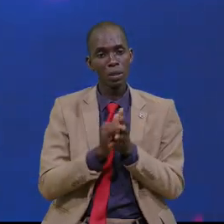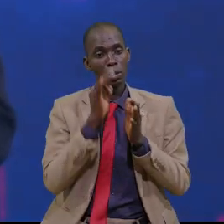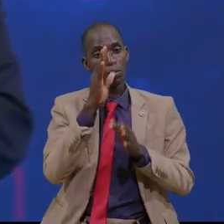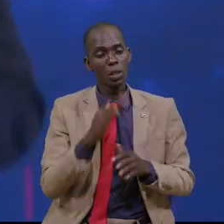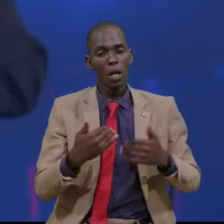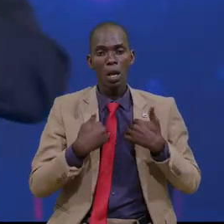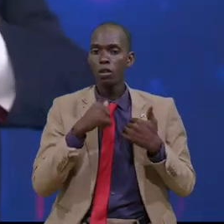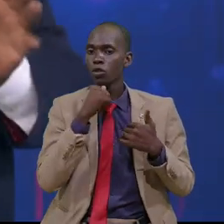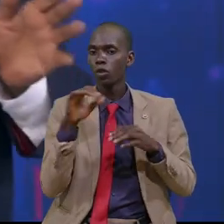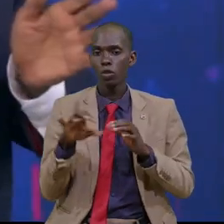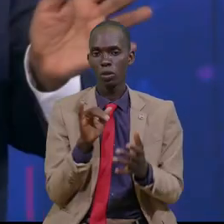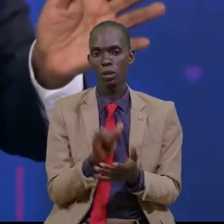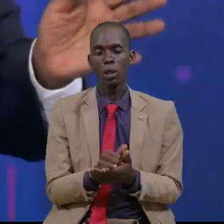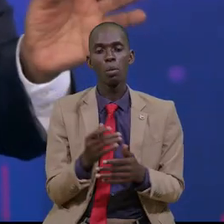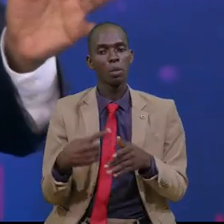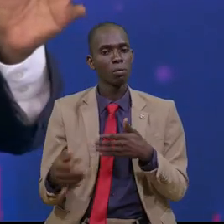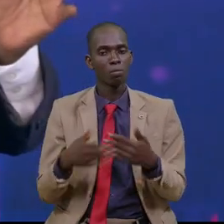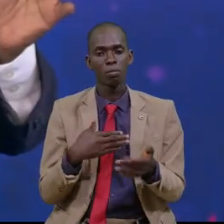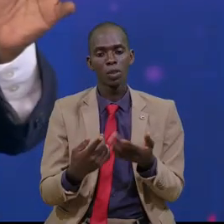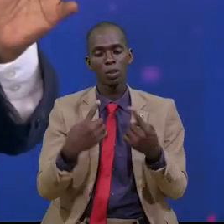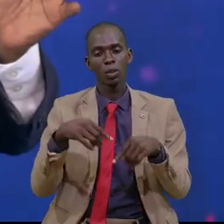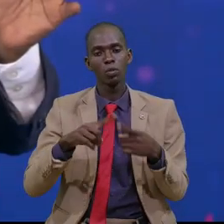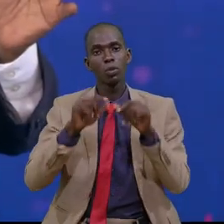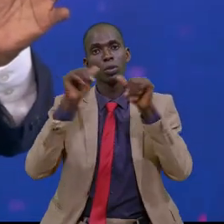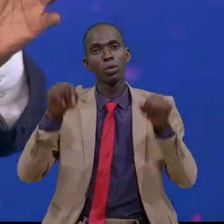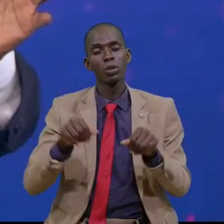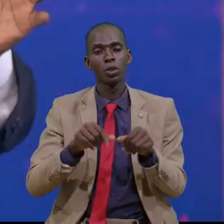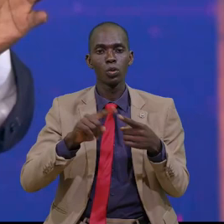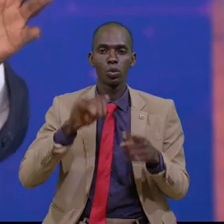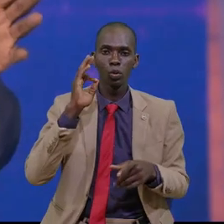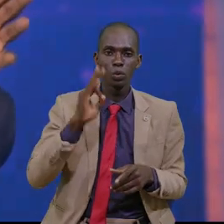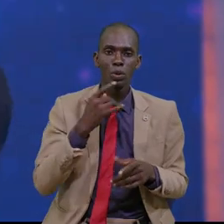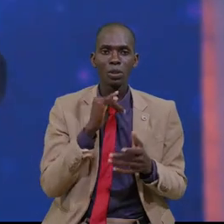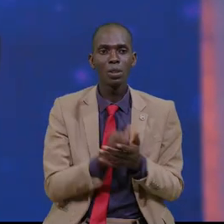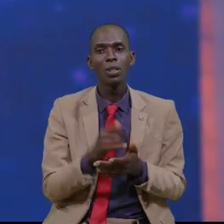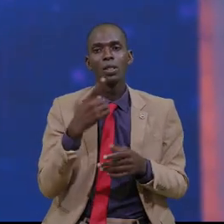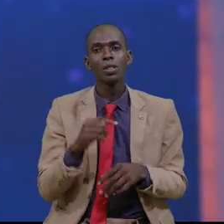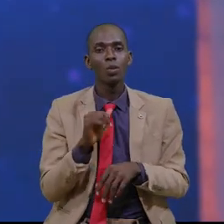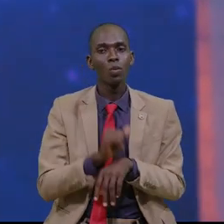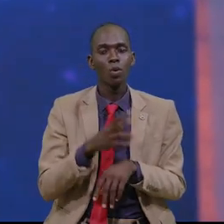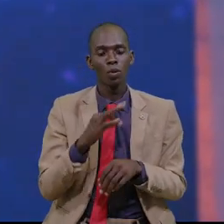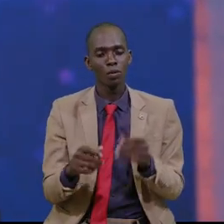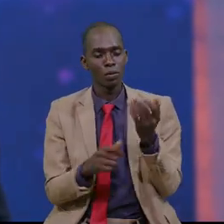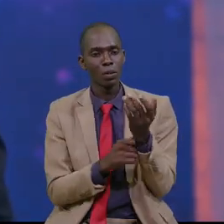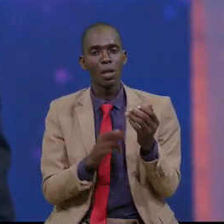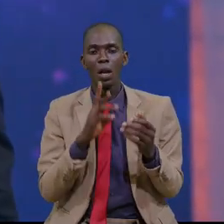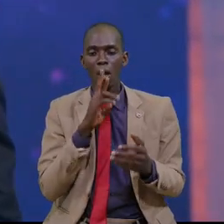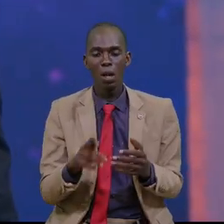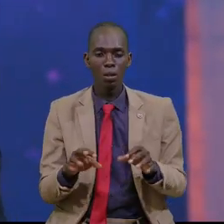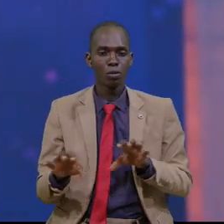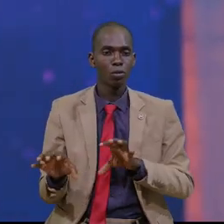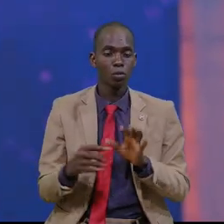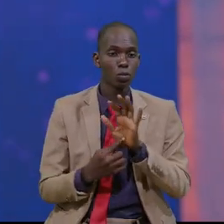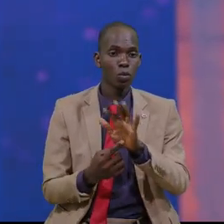to preach and it says, the works of the flesh are manifest. Which are these? When it comes